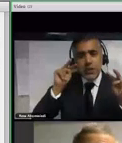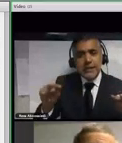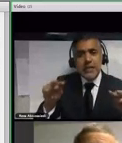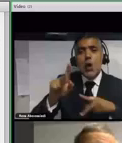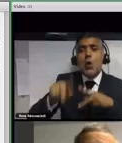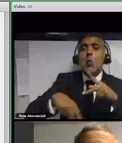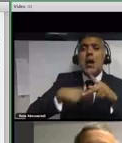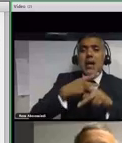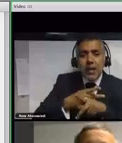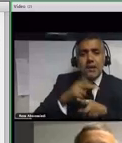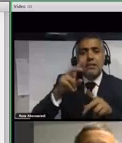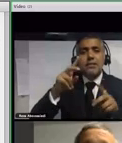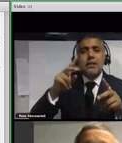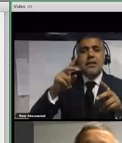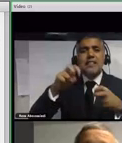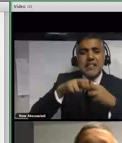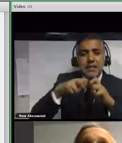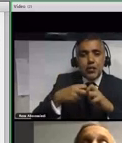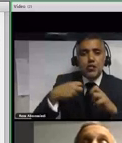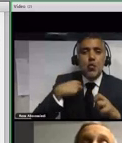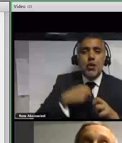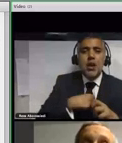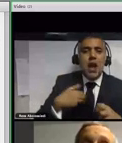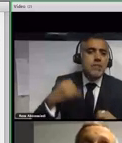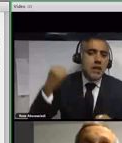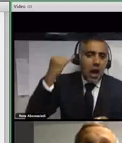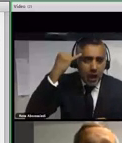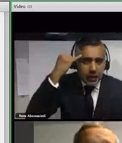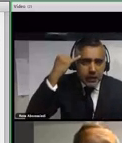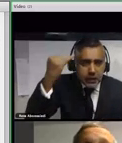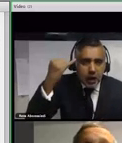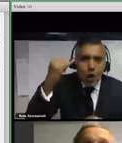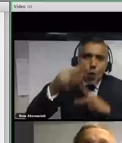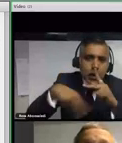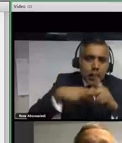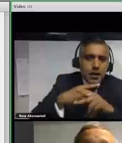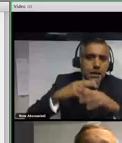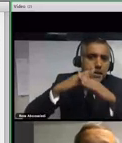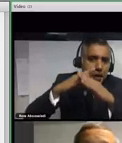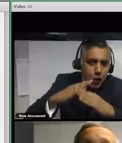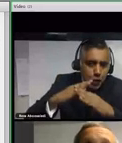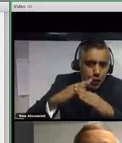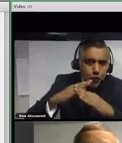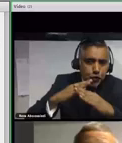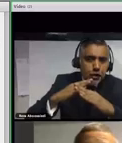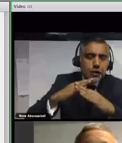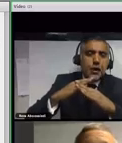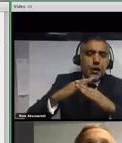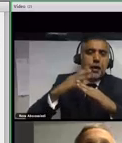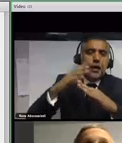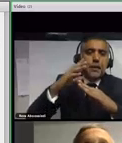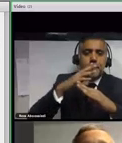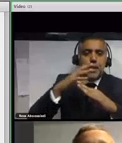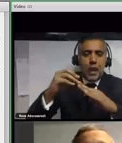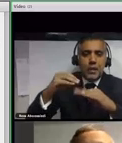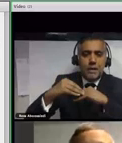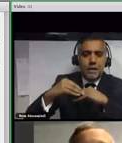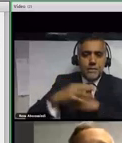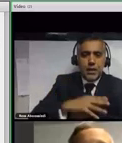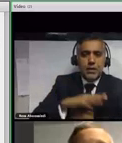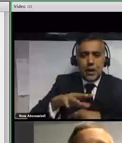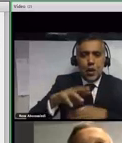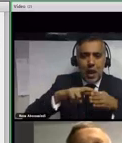of difficulties in order to get a sense of the type of barriers that might underlie differences in people's